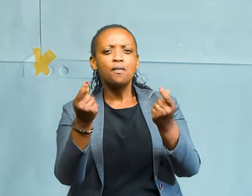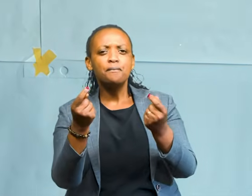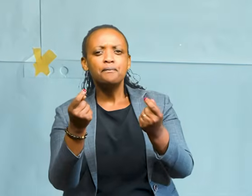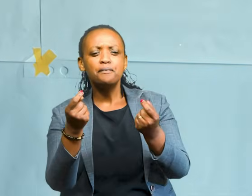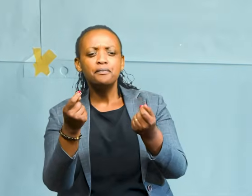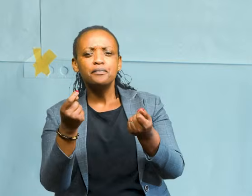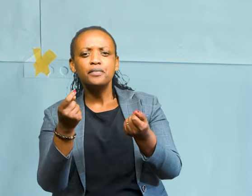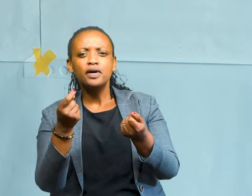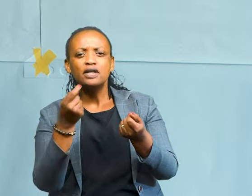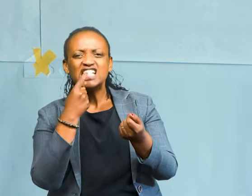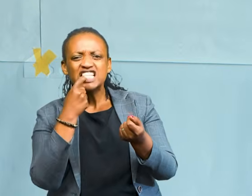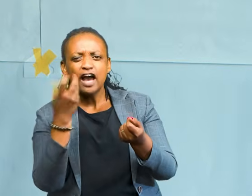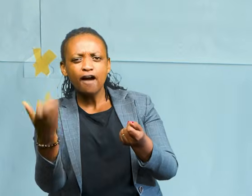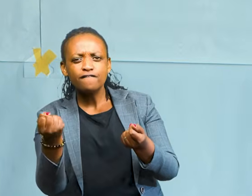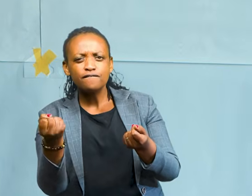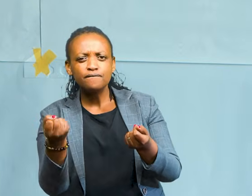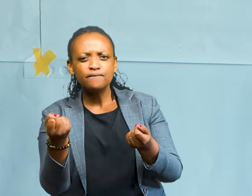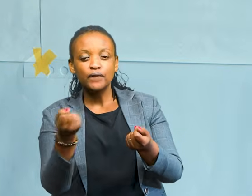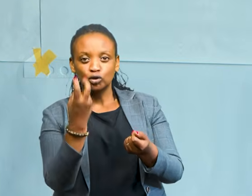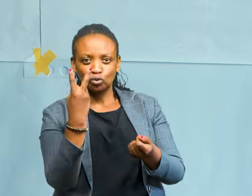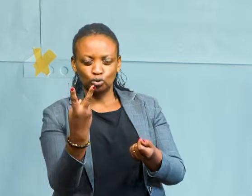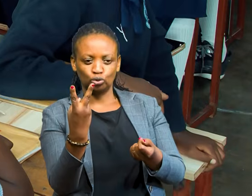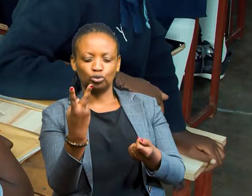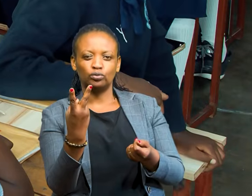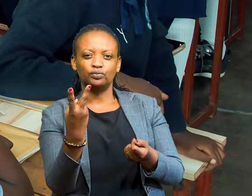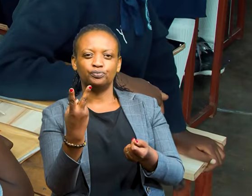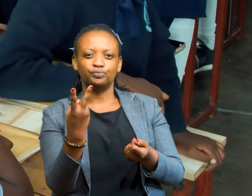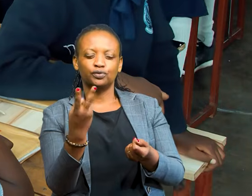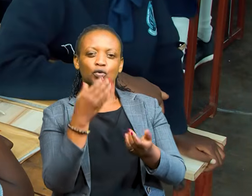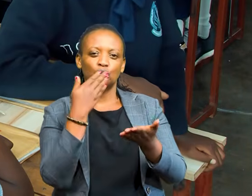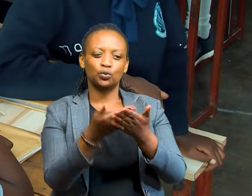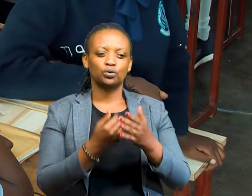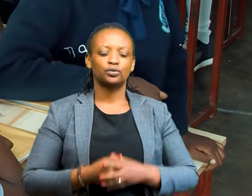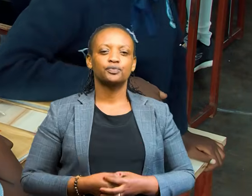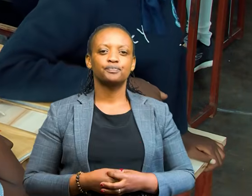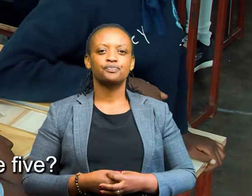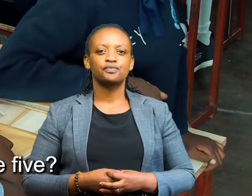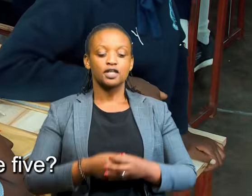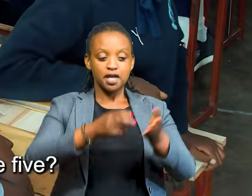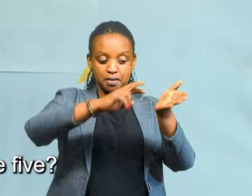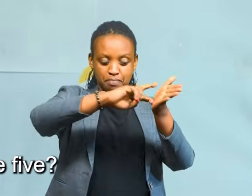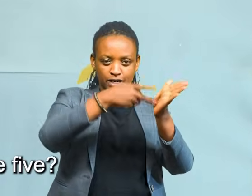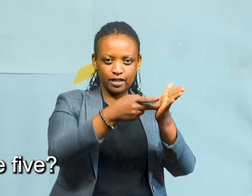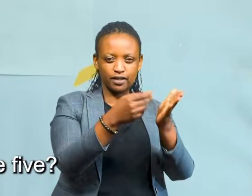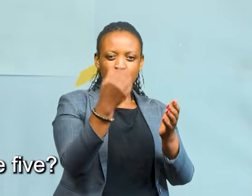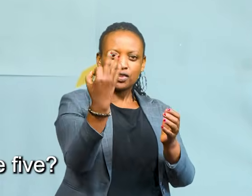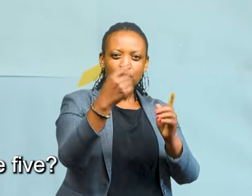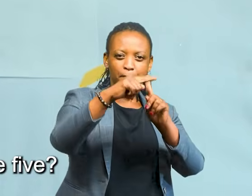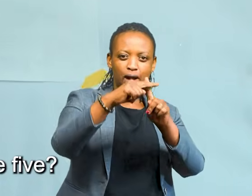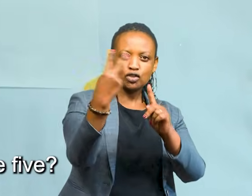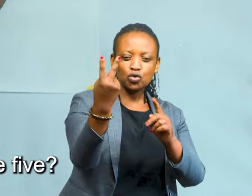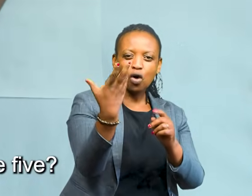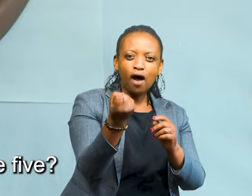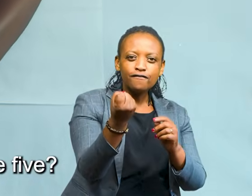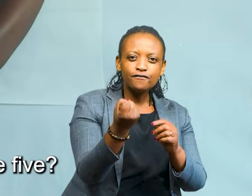How many whites did you get? 2. Good. So that means 3 plus 2,